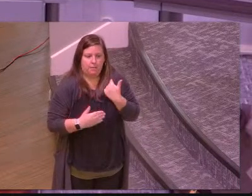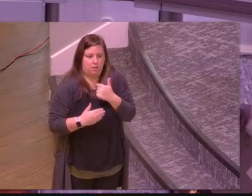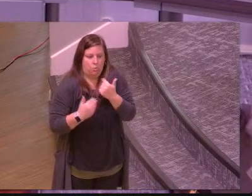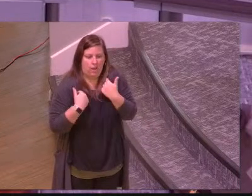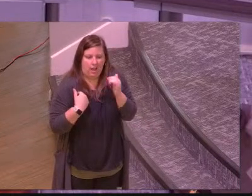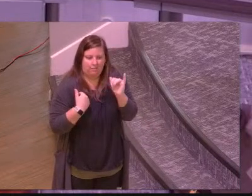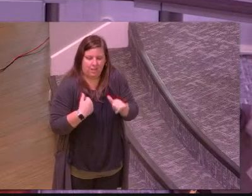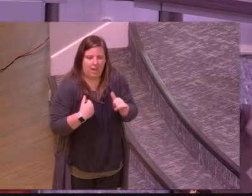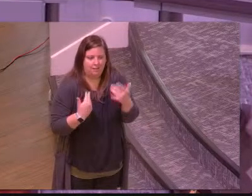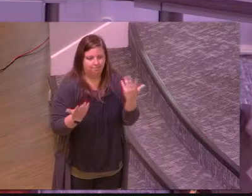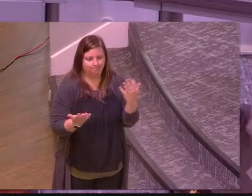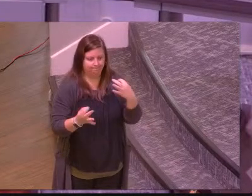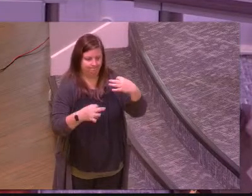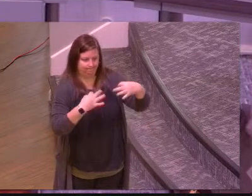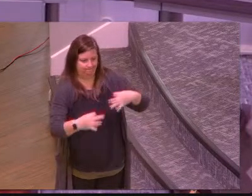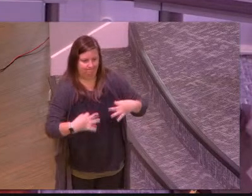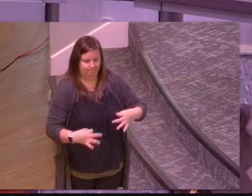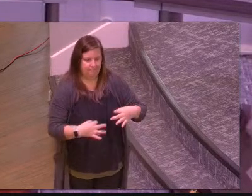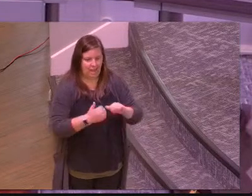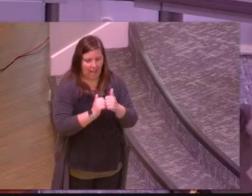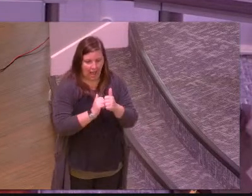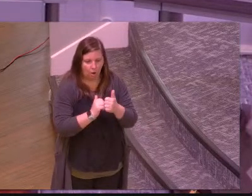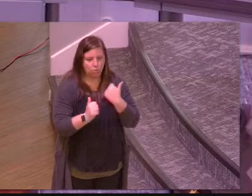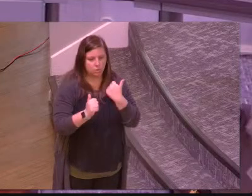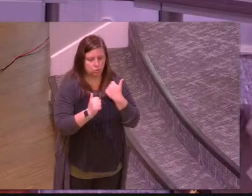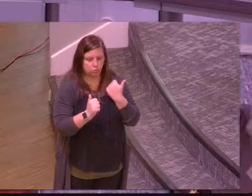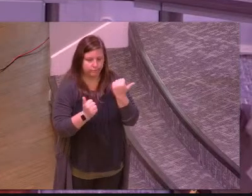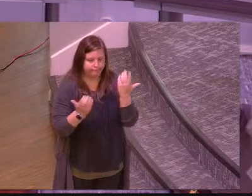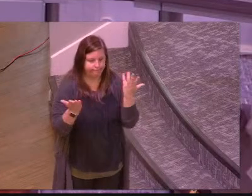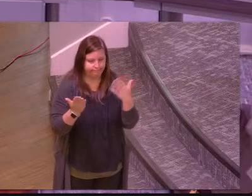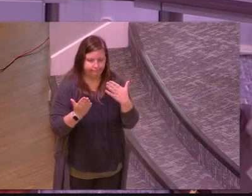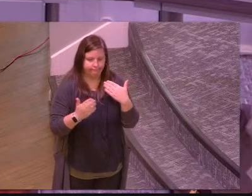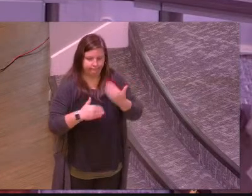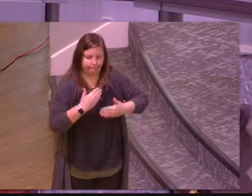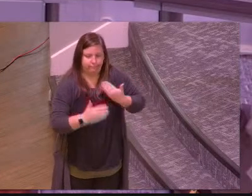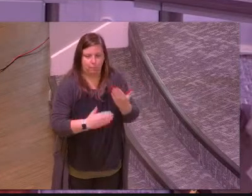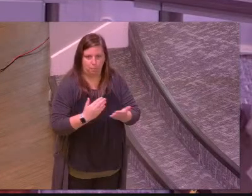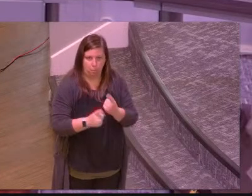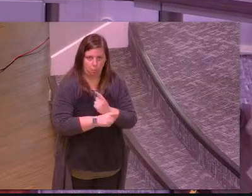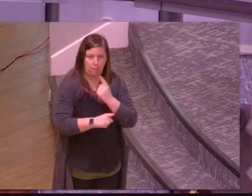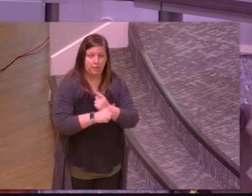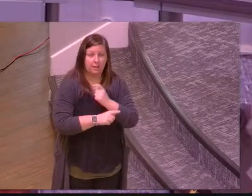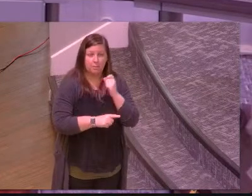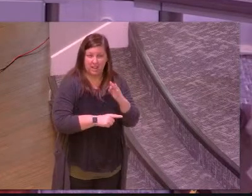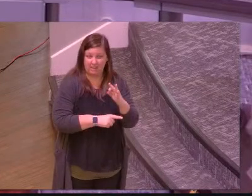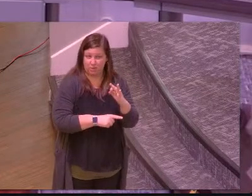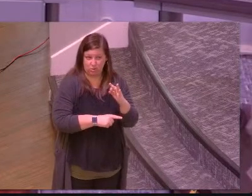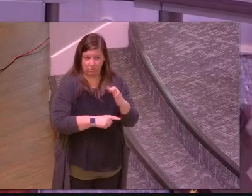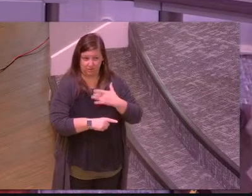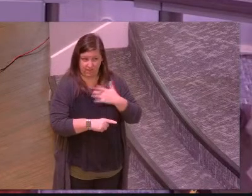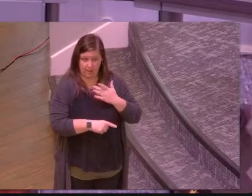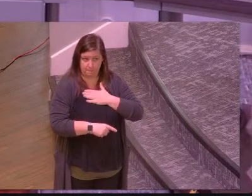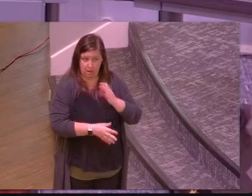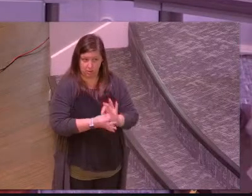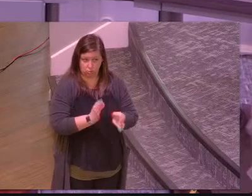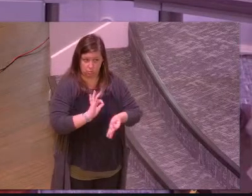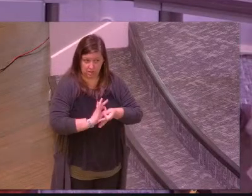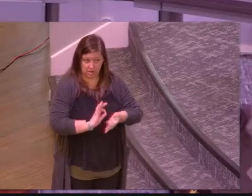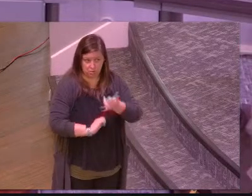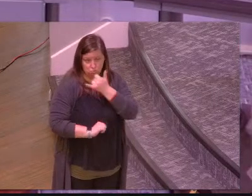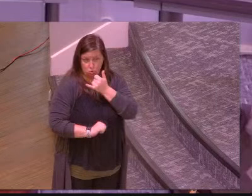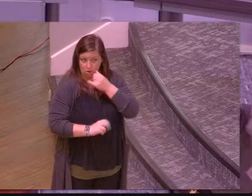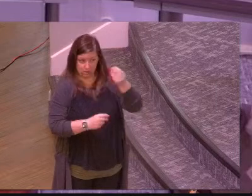if anybody finds my interpretation off, I invite you to please let me know so that I can take an opportunity to correct that.